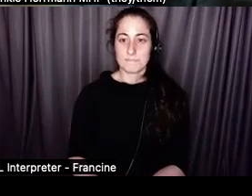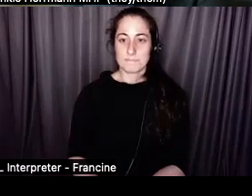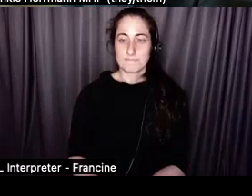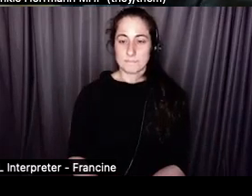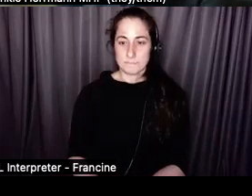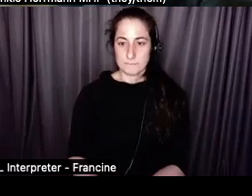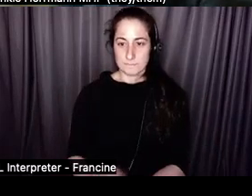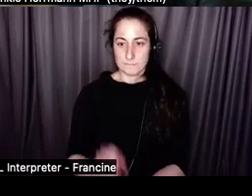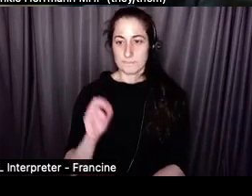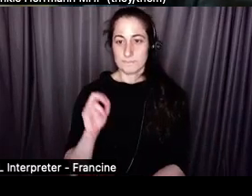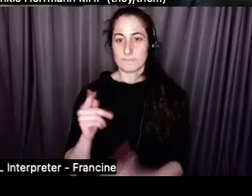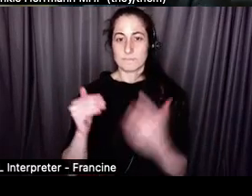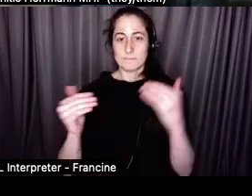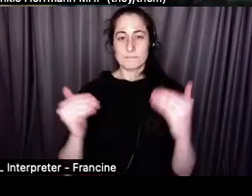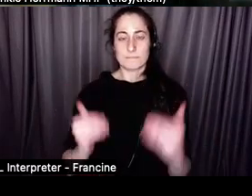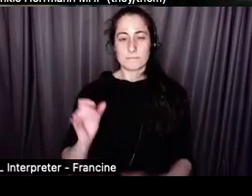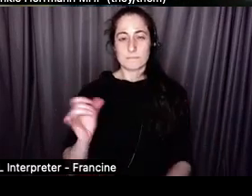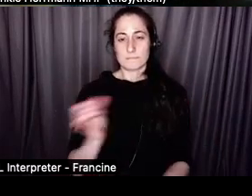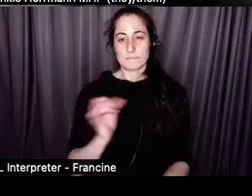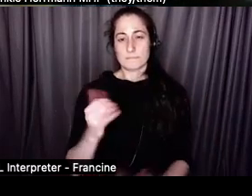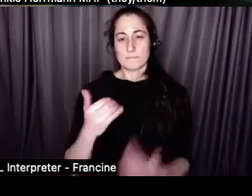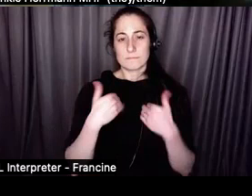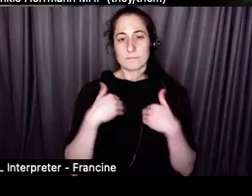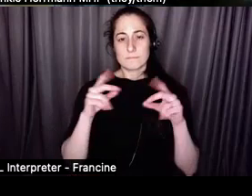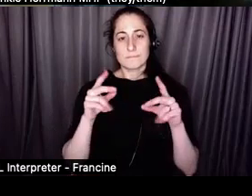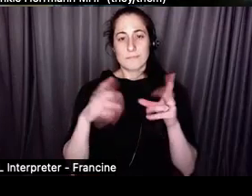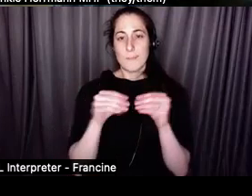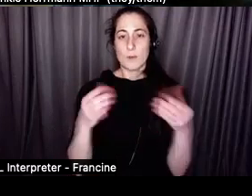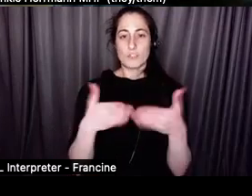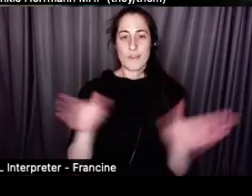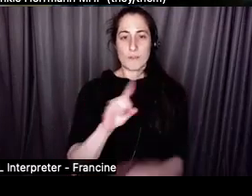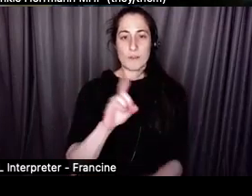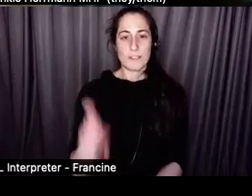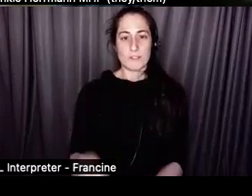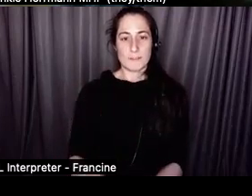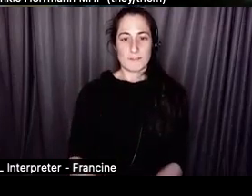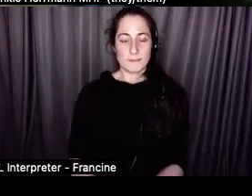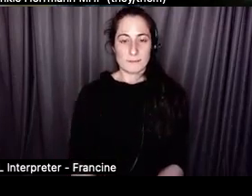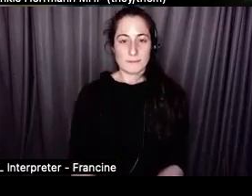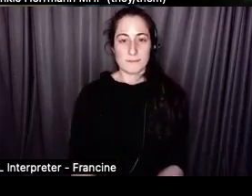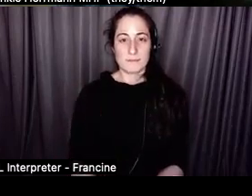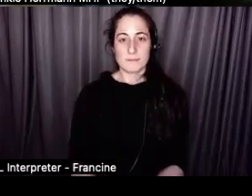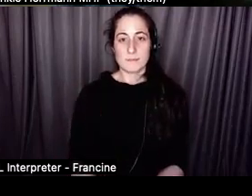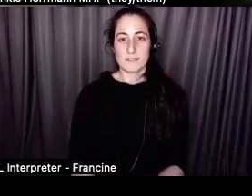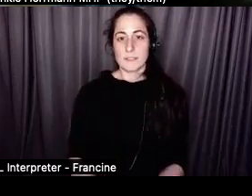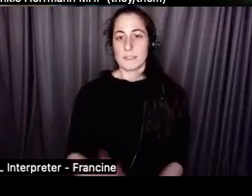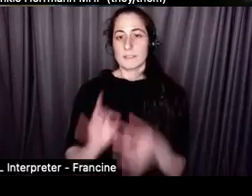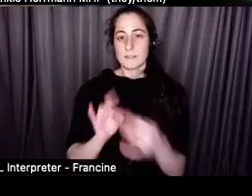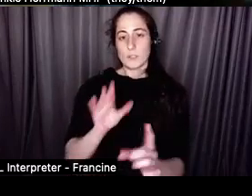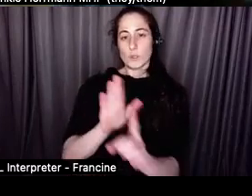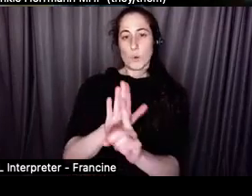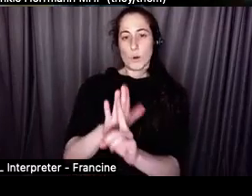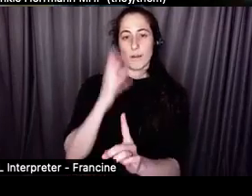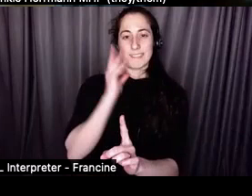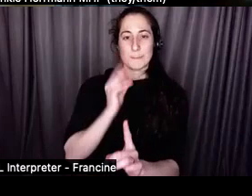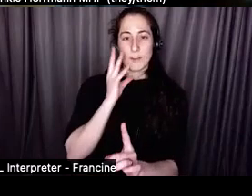Okay, there's also someone, again, with a more general question that was interested in your experience particularly, and in how